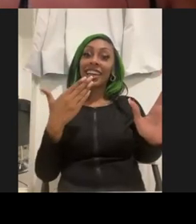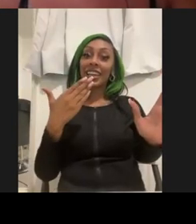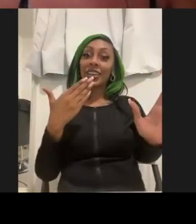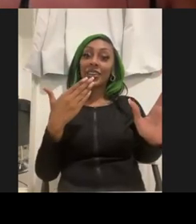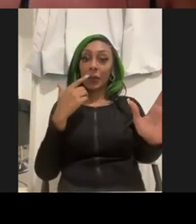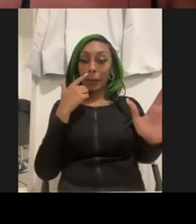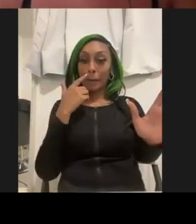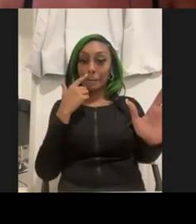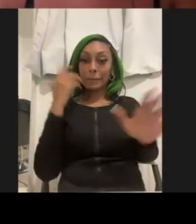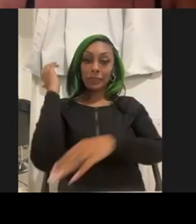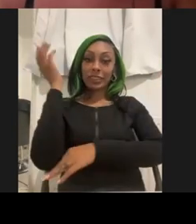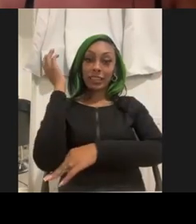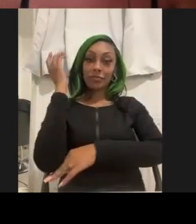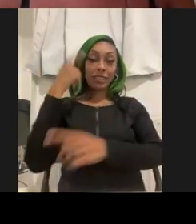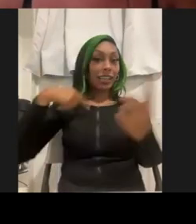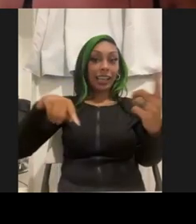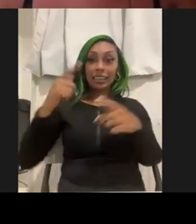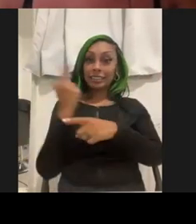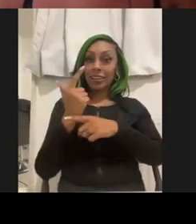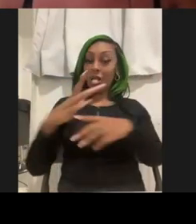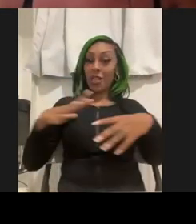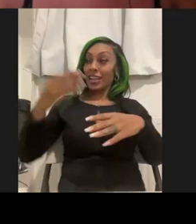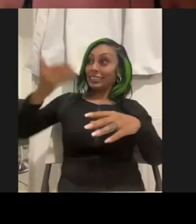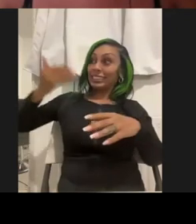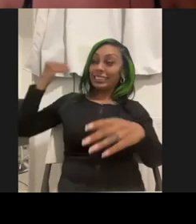speakers who've spoken already. I've been really